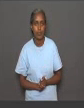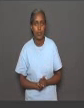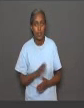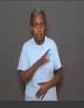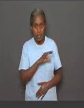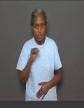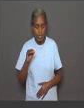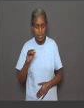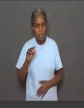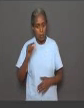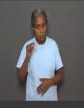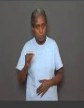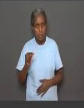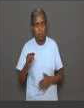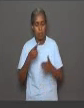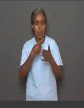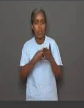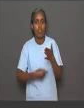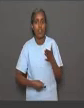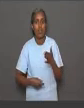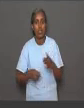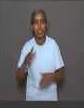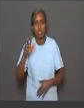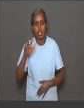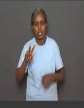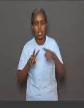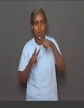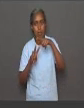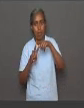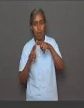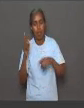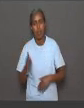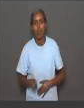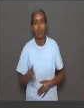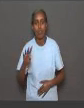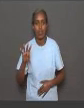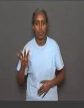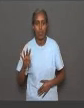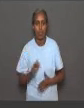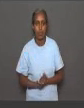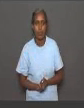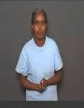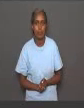and its minimum value at 3 pi over 4.